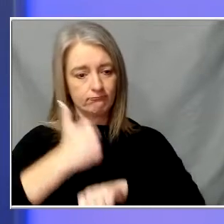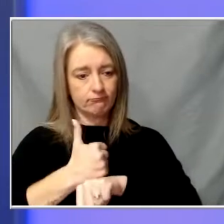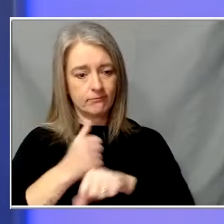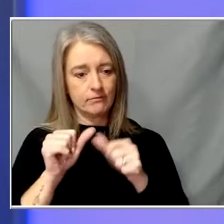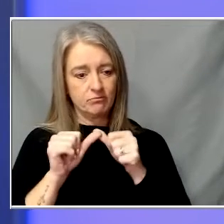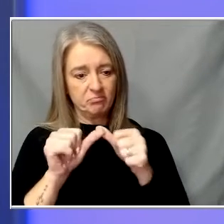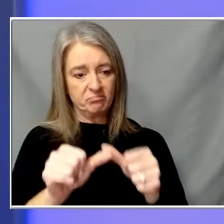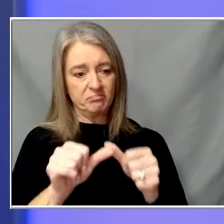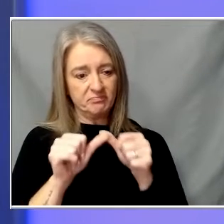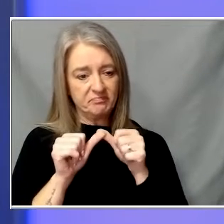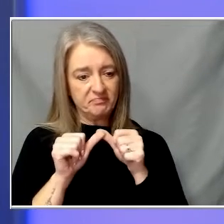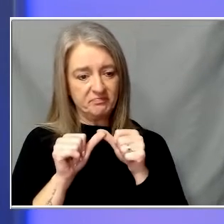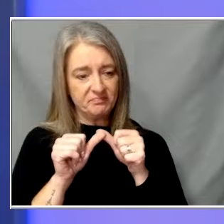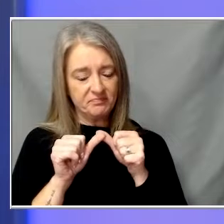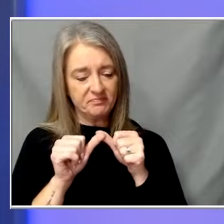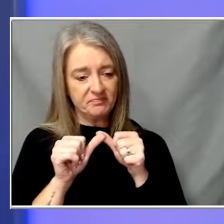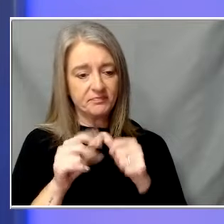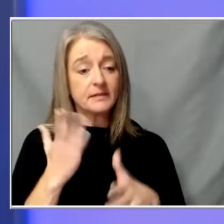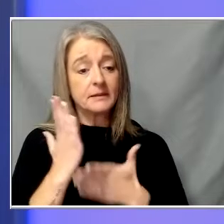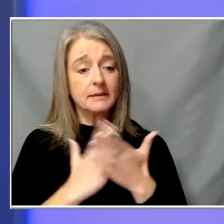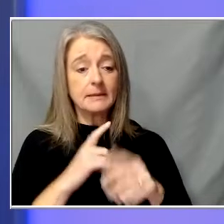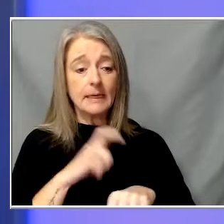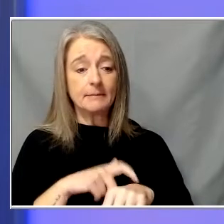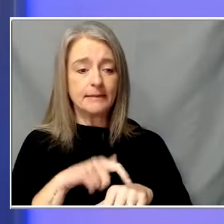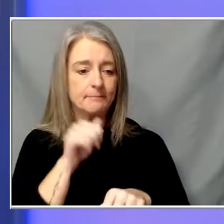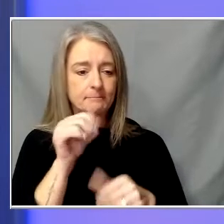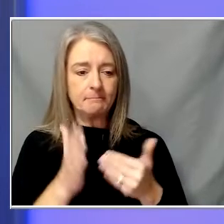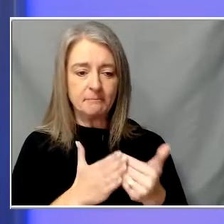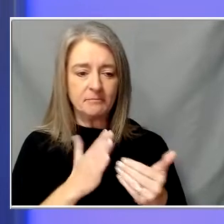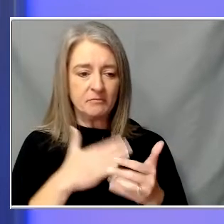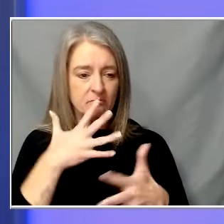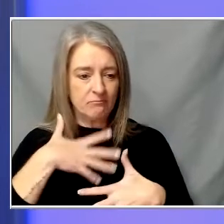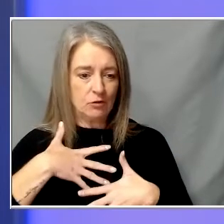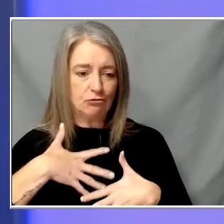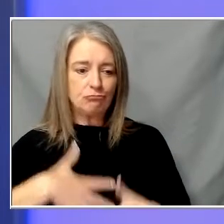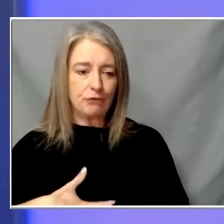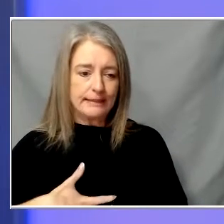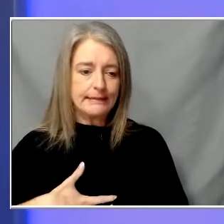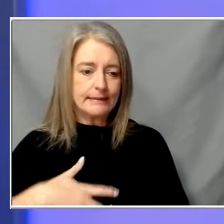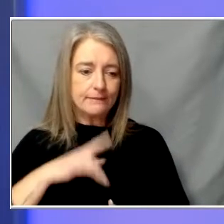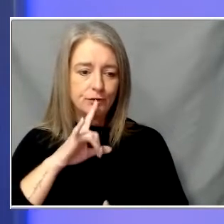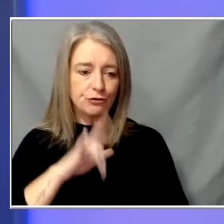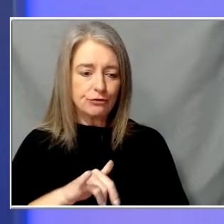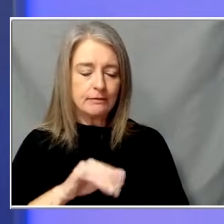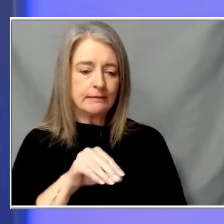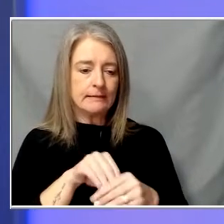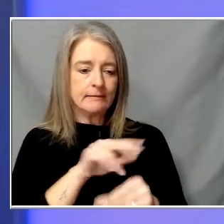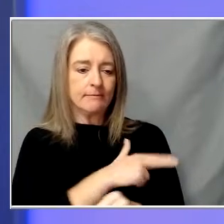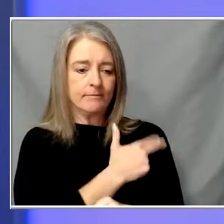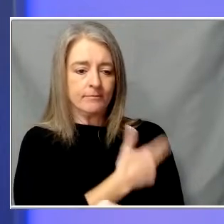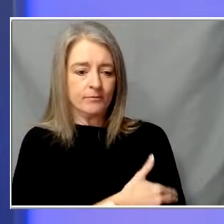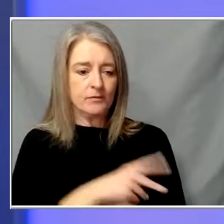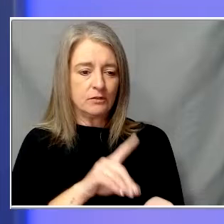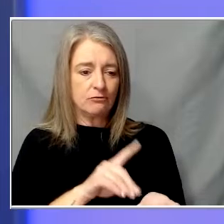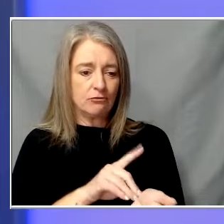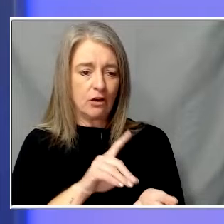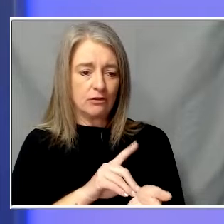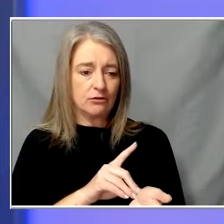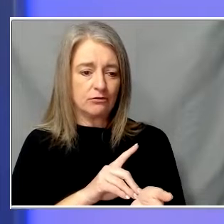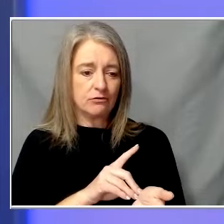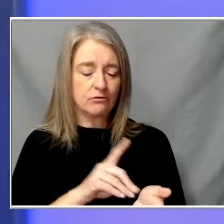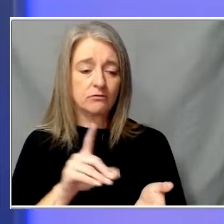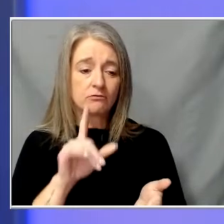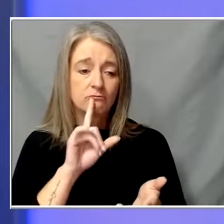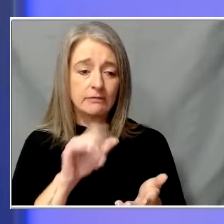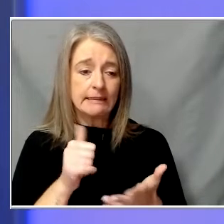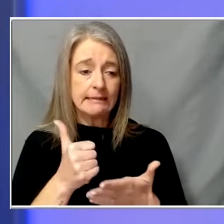it. There were times where it was not easy. I was depressed, especially in the hospital, and Dr. Al Kespools was one of the few